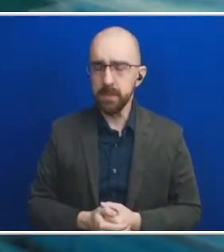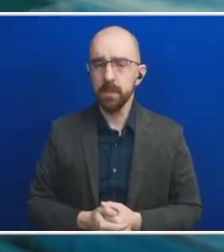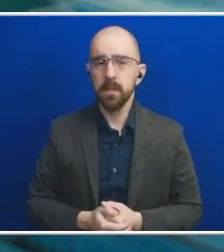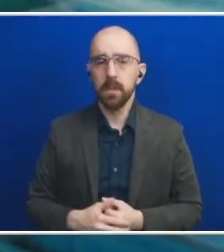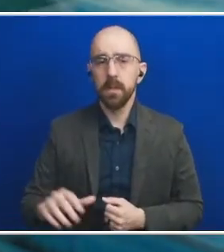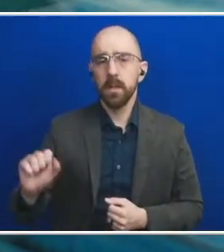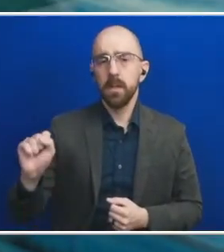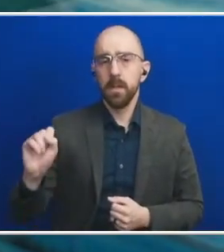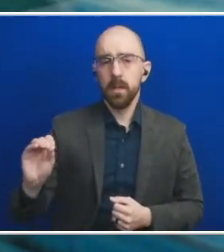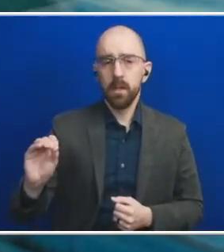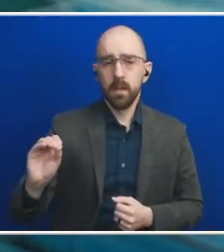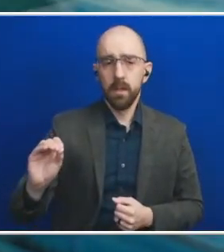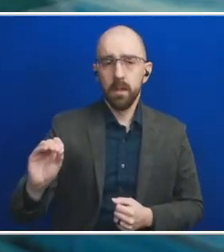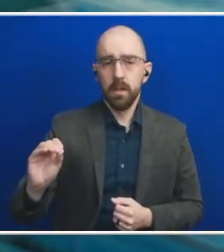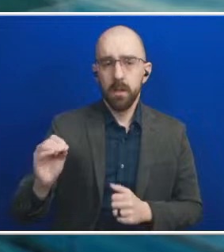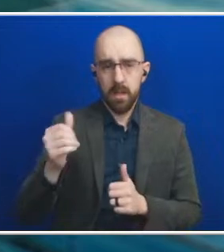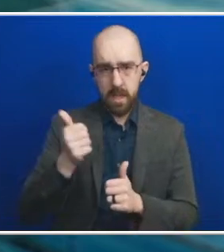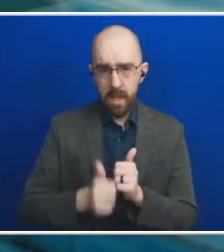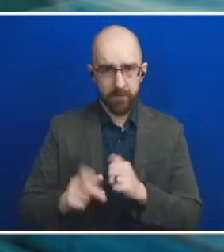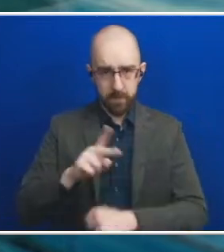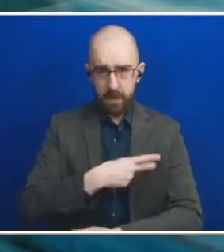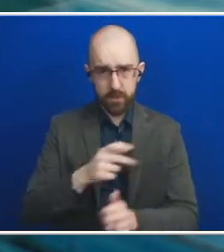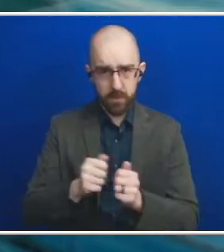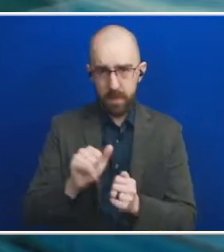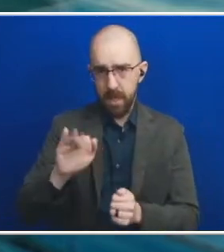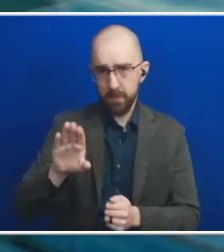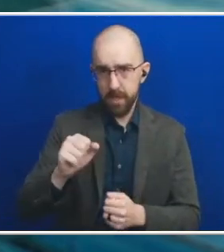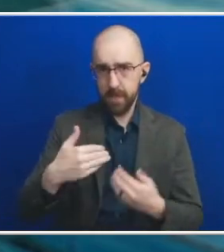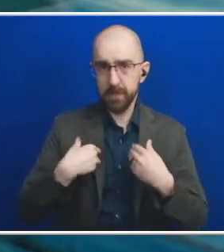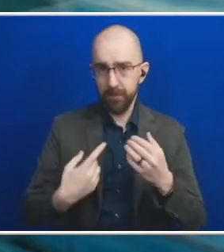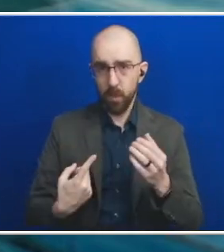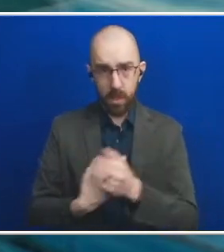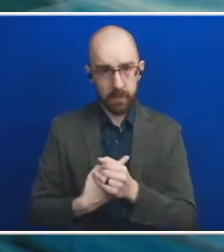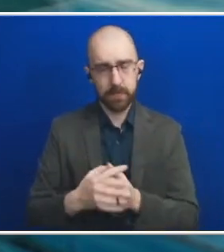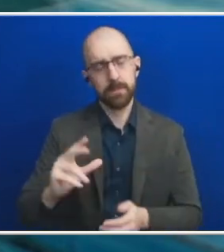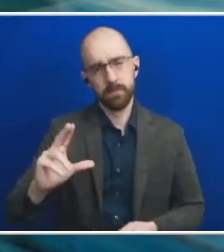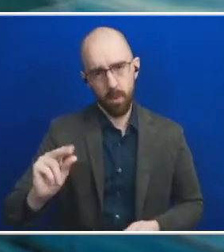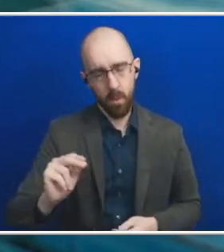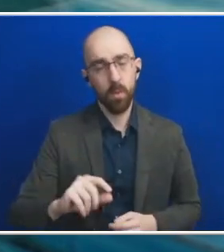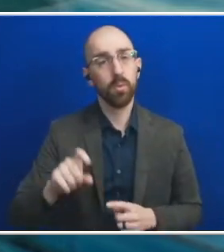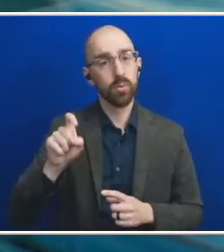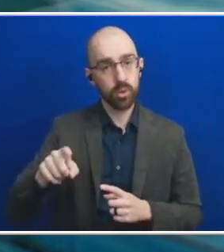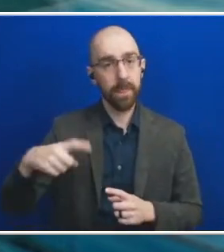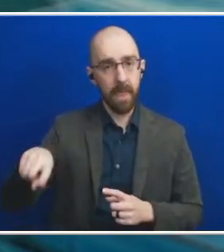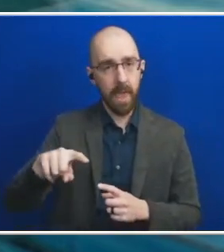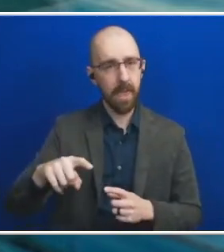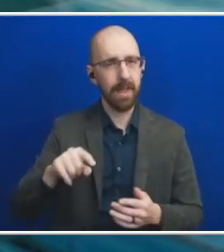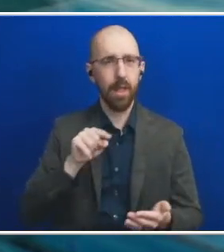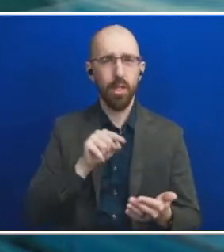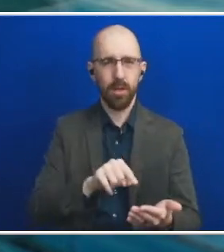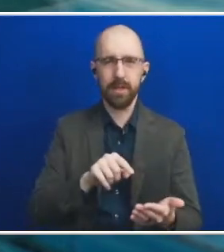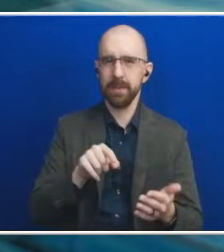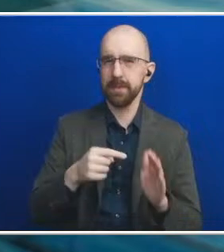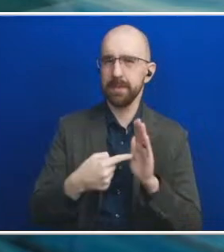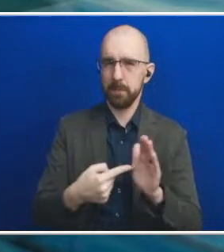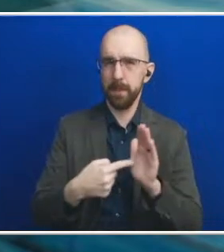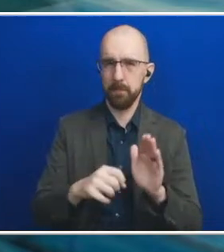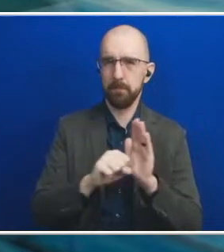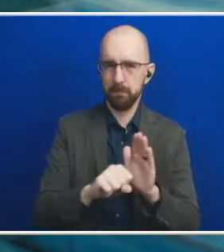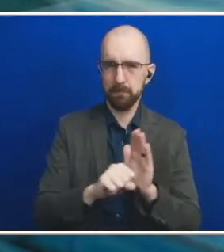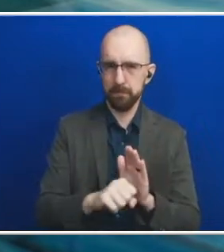Does every patient with IBS get a colonoscopy? No. Okay. Should they? I think you got to look at the symptoms and look at kind of the global